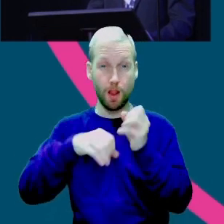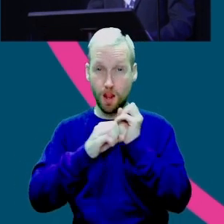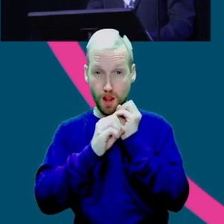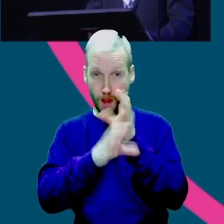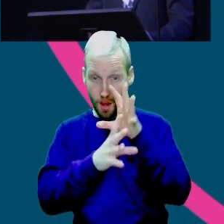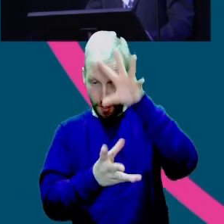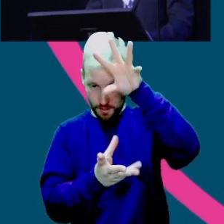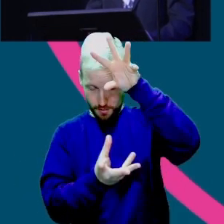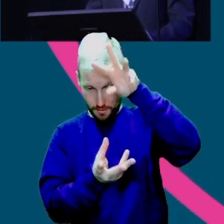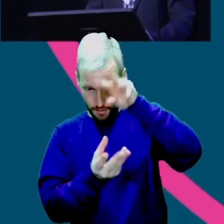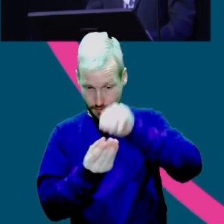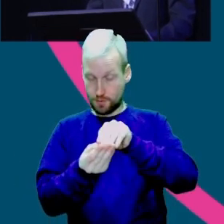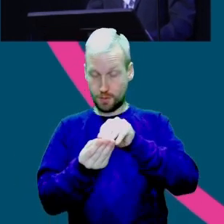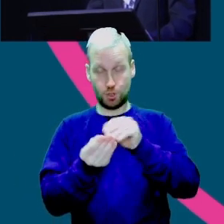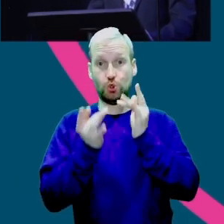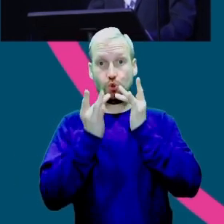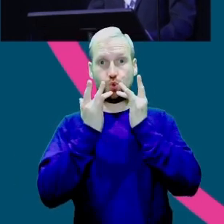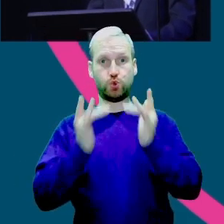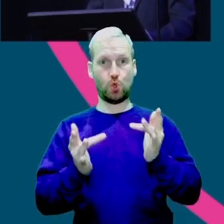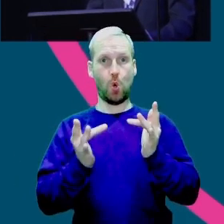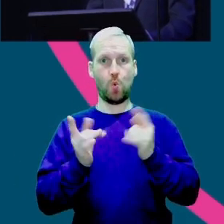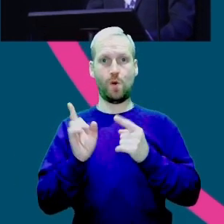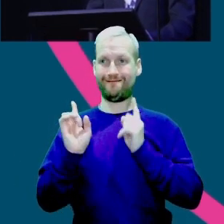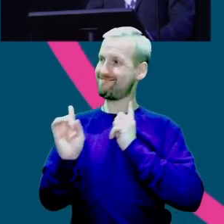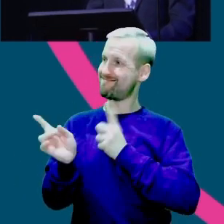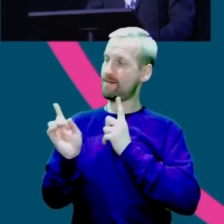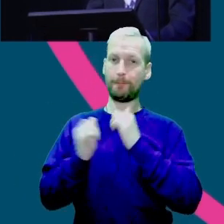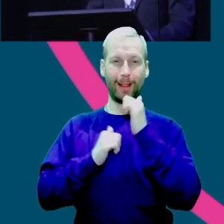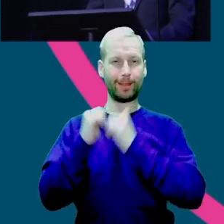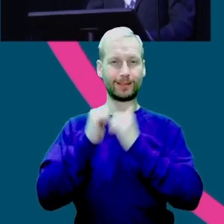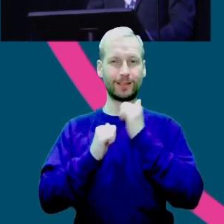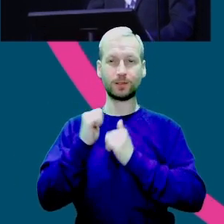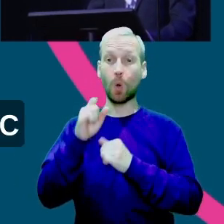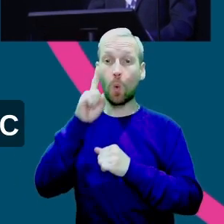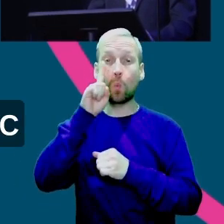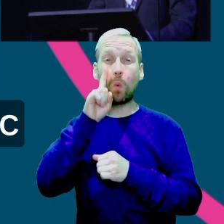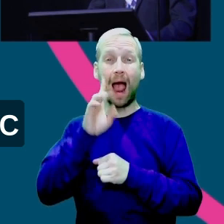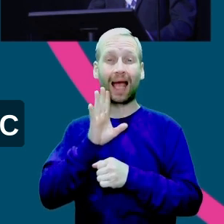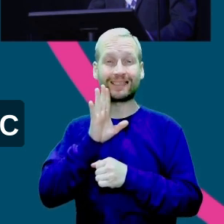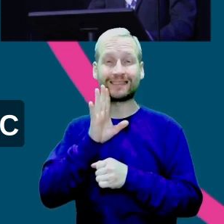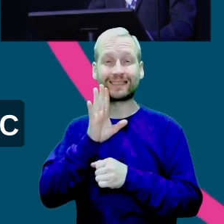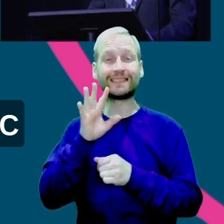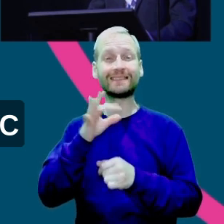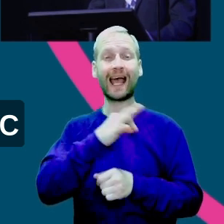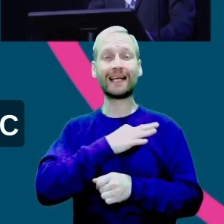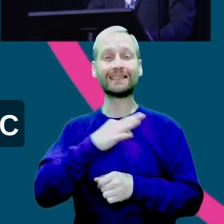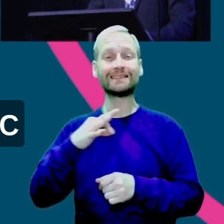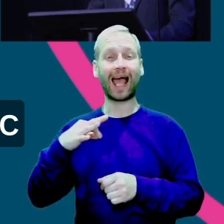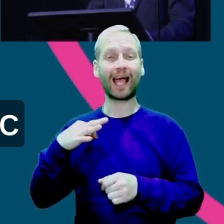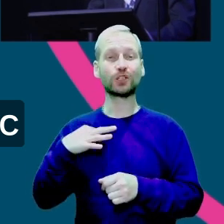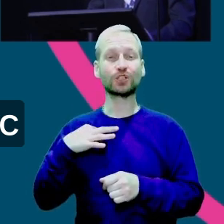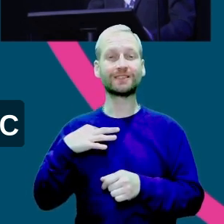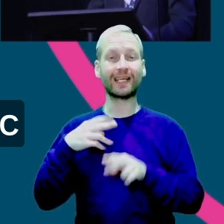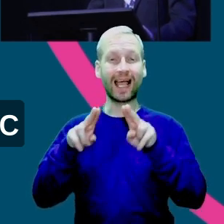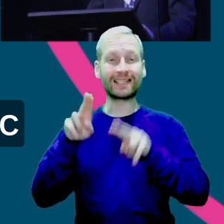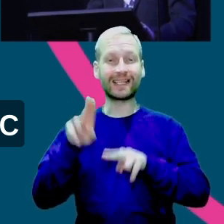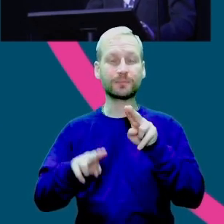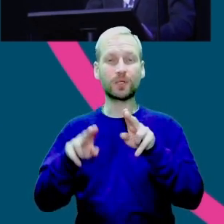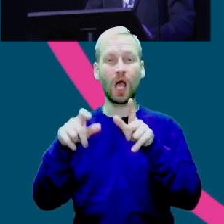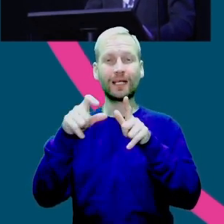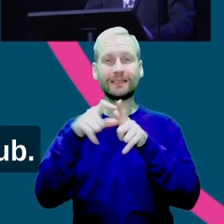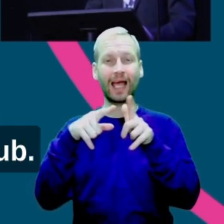and graphically represent all of the key buildings. So the building in white there is the proposed Diagnostic Assessment Centre, or DAC